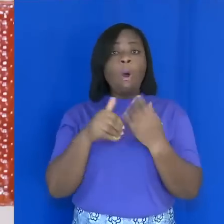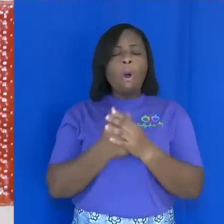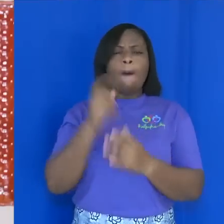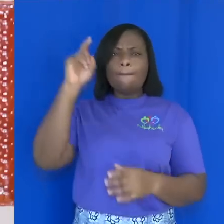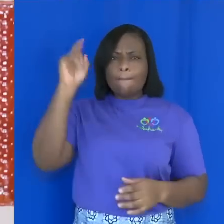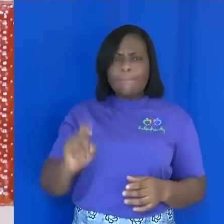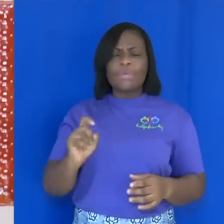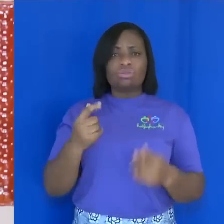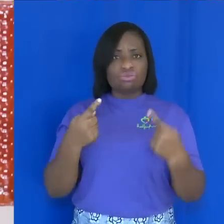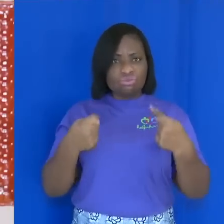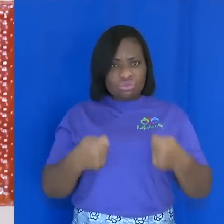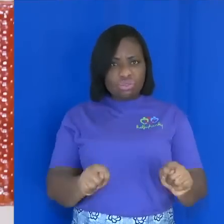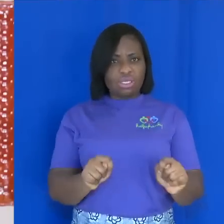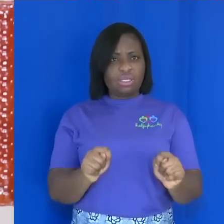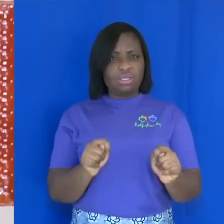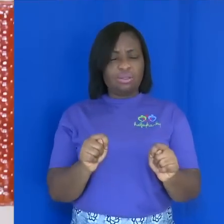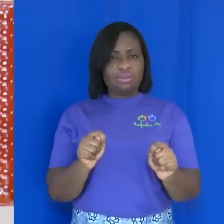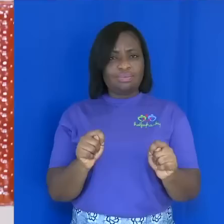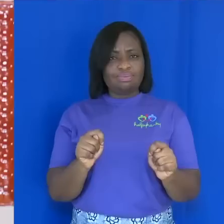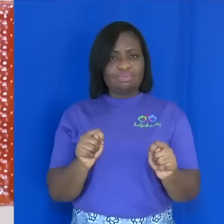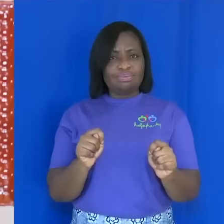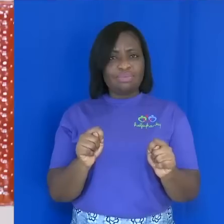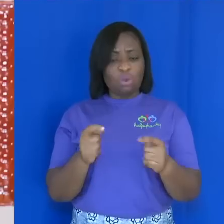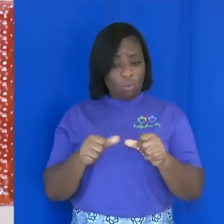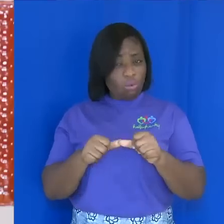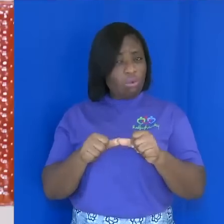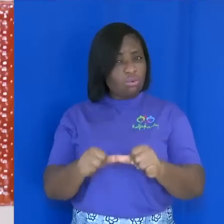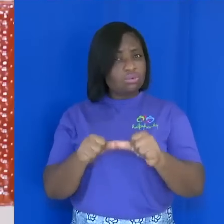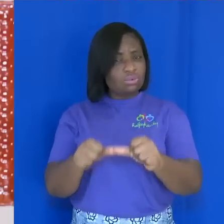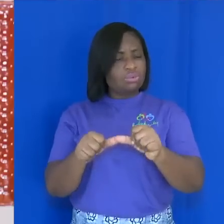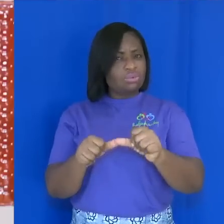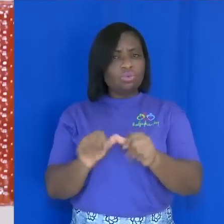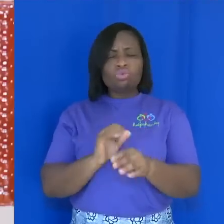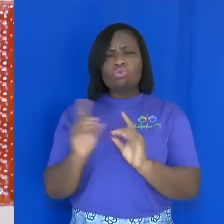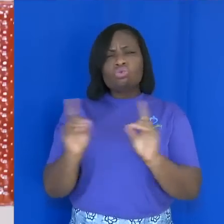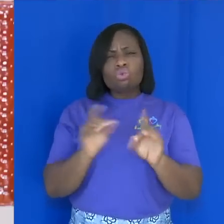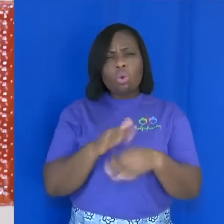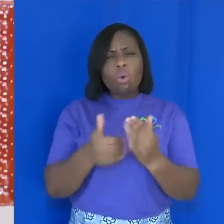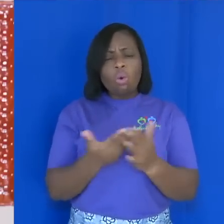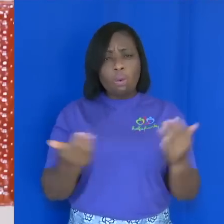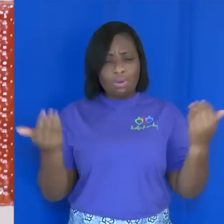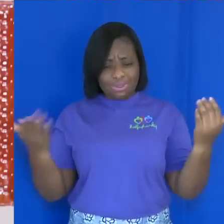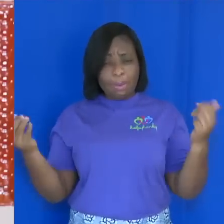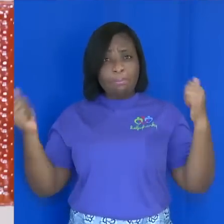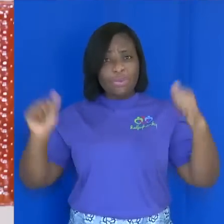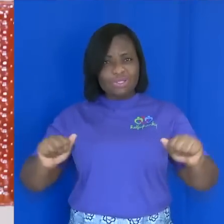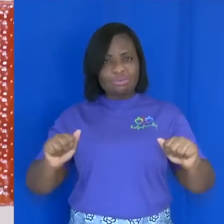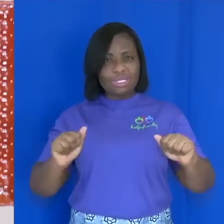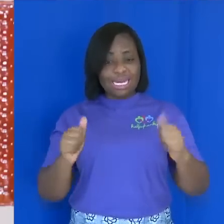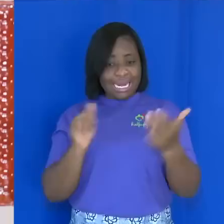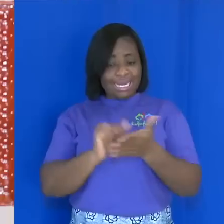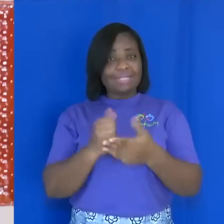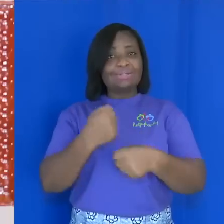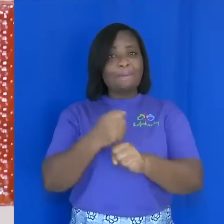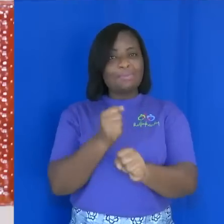rather err on the side of caution and continue to observe the protocols that have brought us to where